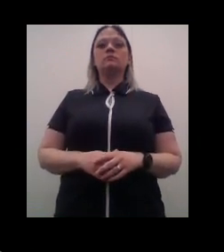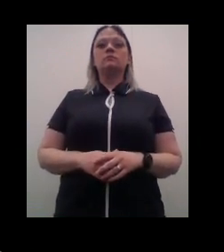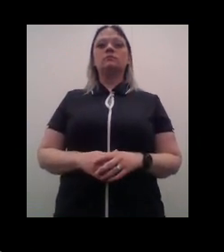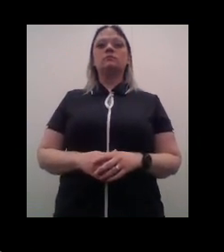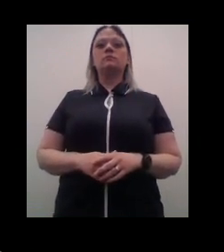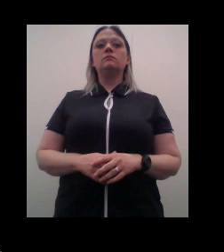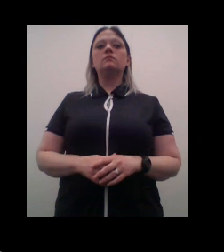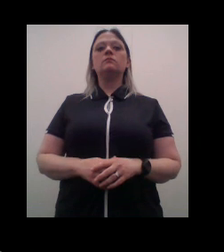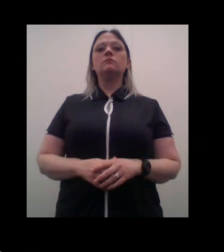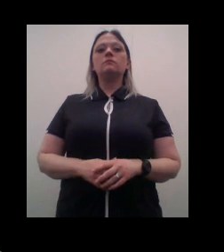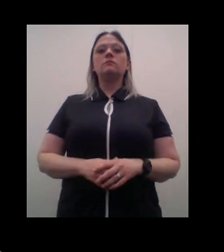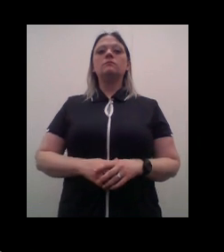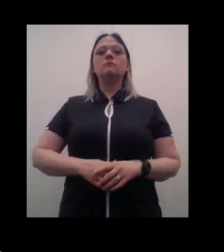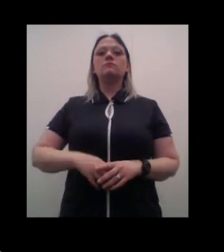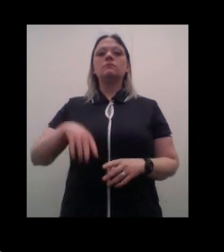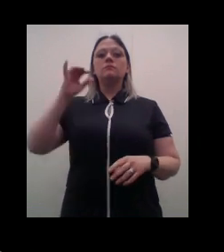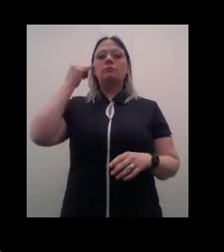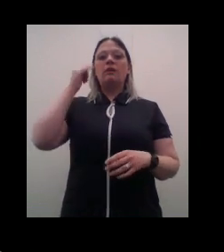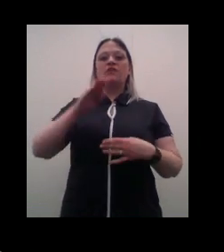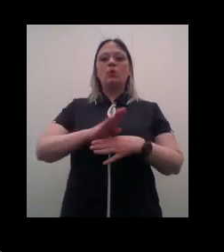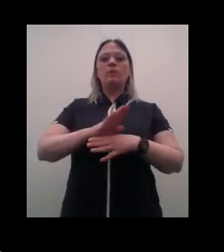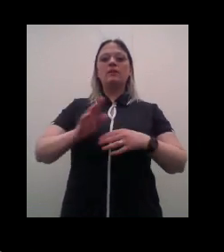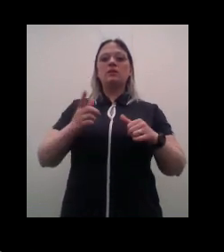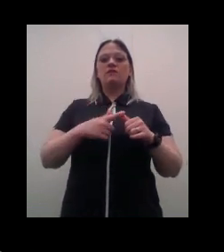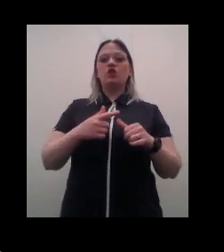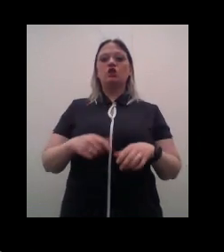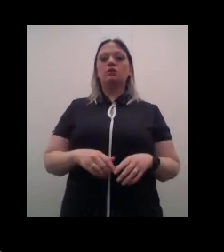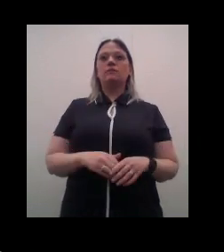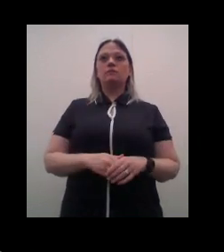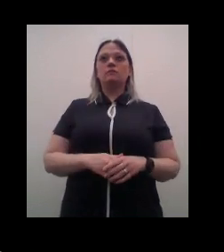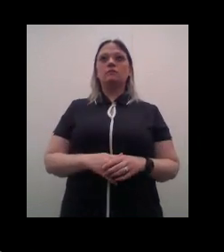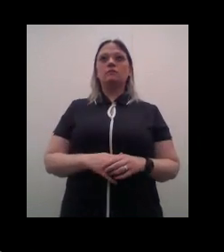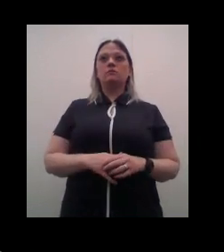Is there anybody here from Buffalo Business First?